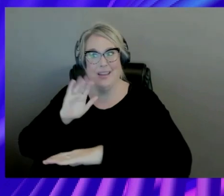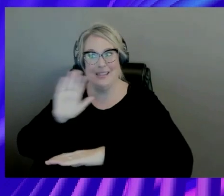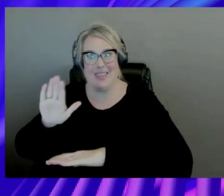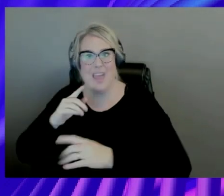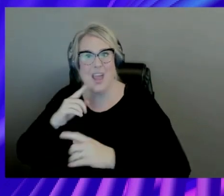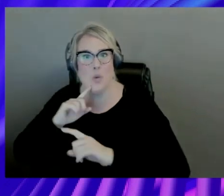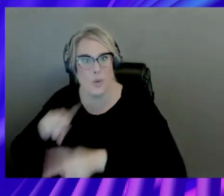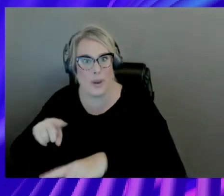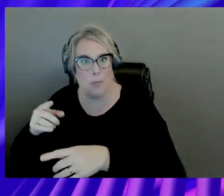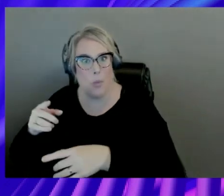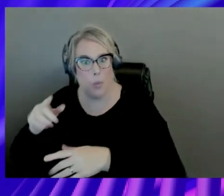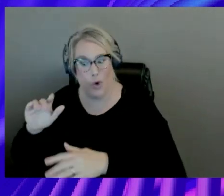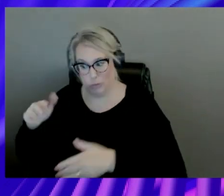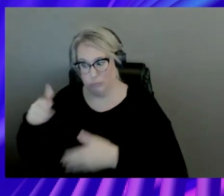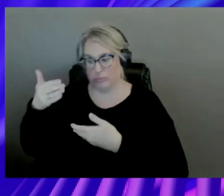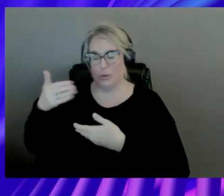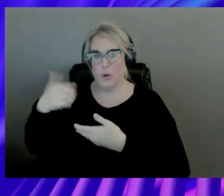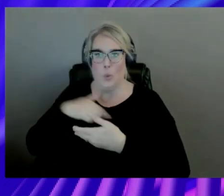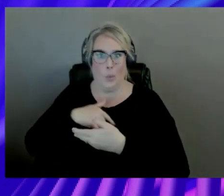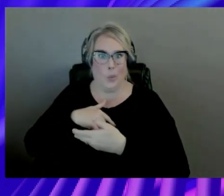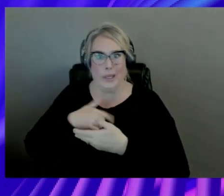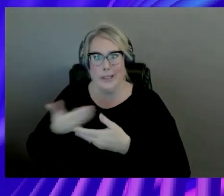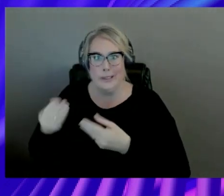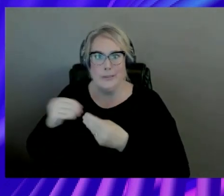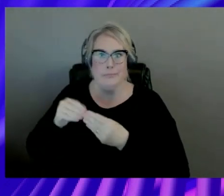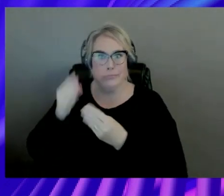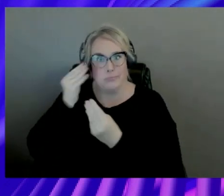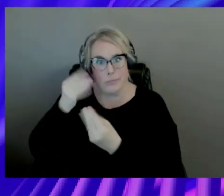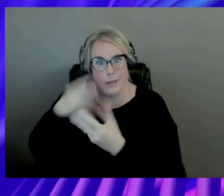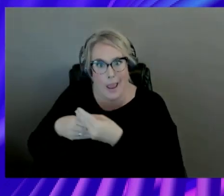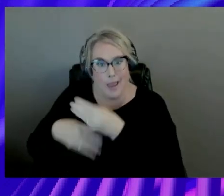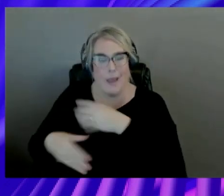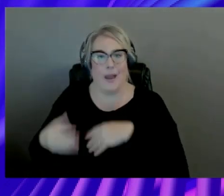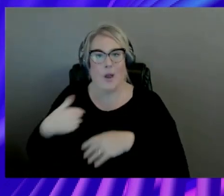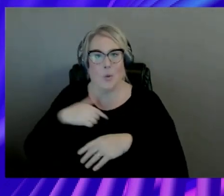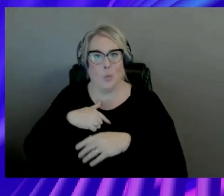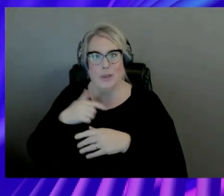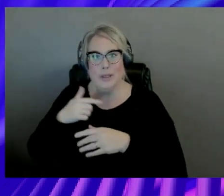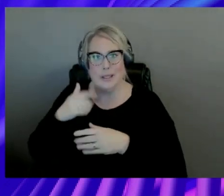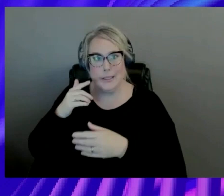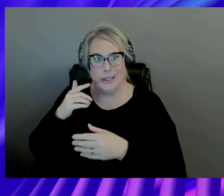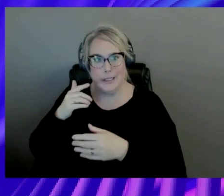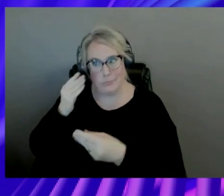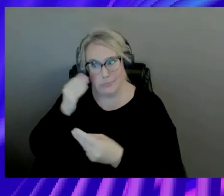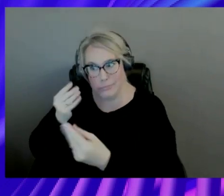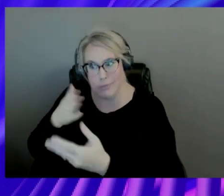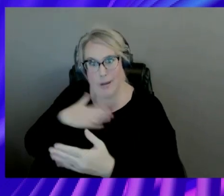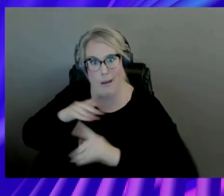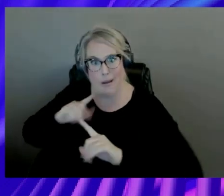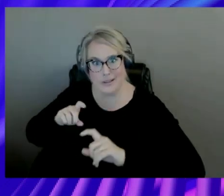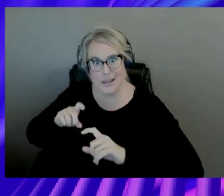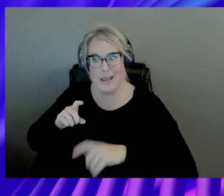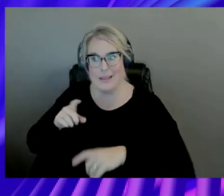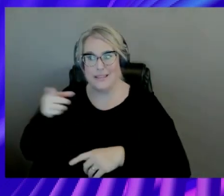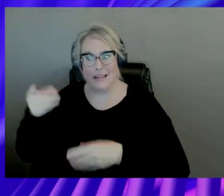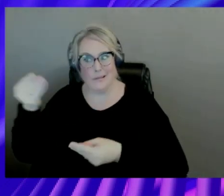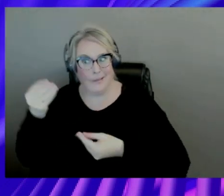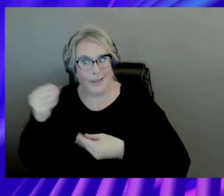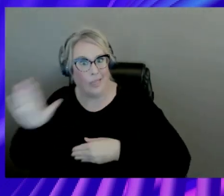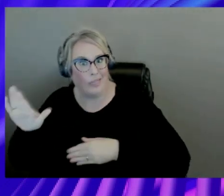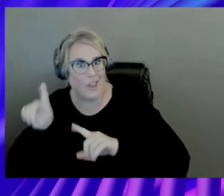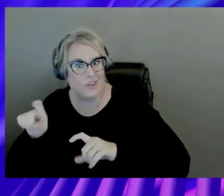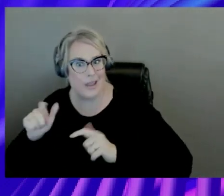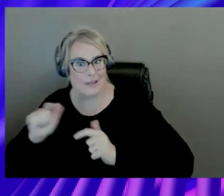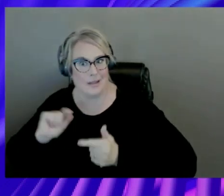with new data, talk to them about the results from our testing so they can improve their testing as well from their side.